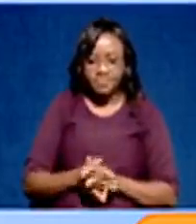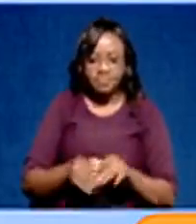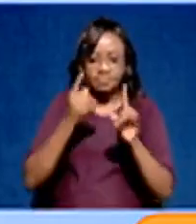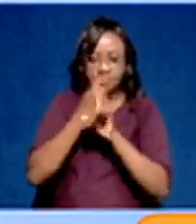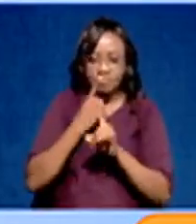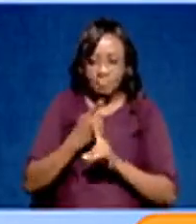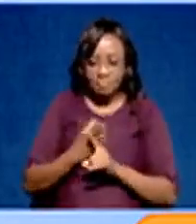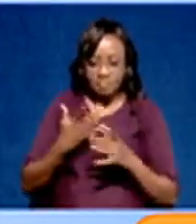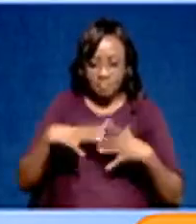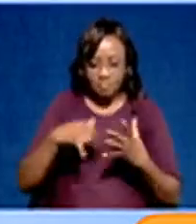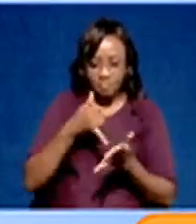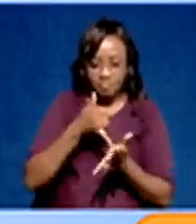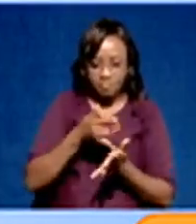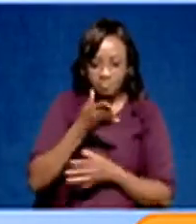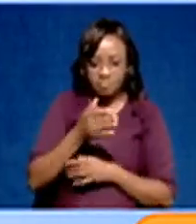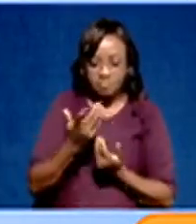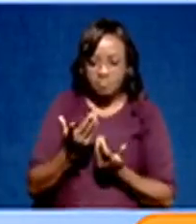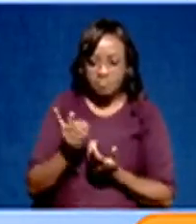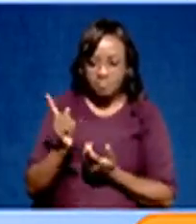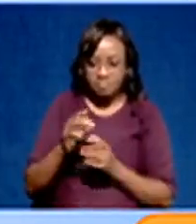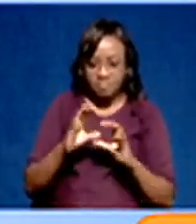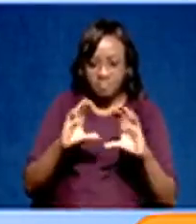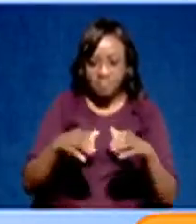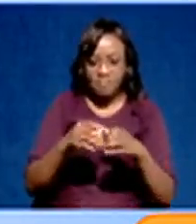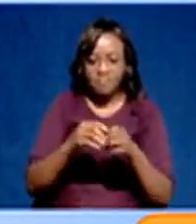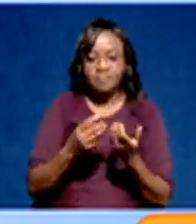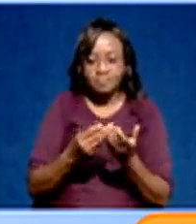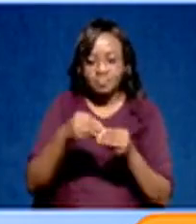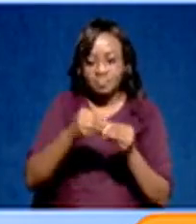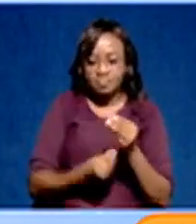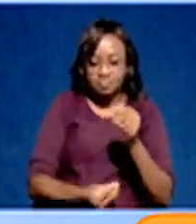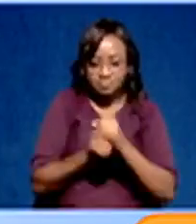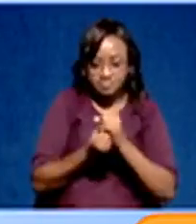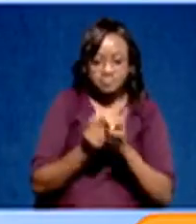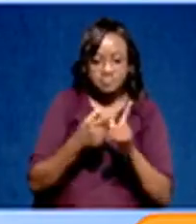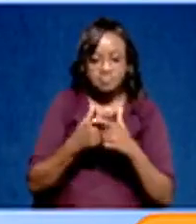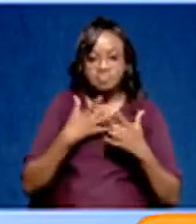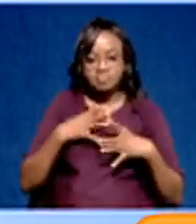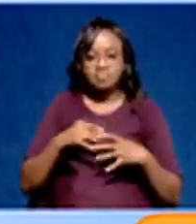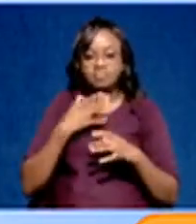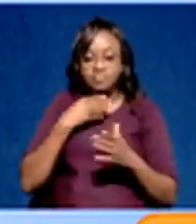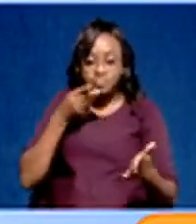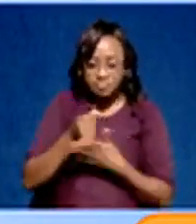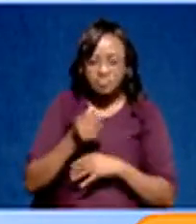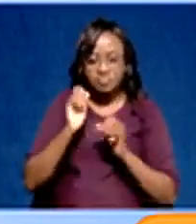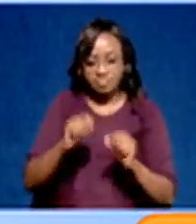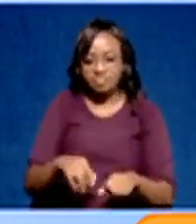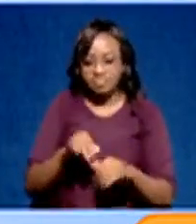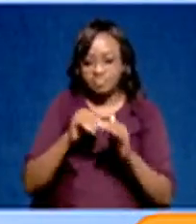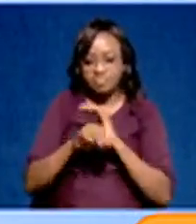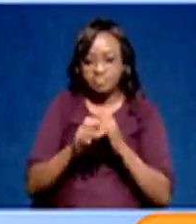been onboarded on Rava Mercantile upload the receipts, and potential buyers are able to find them. So when you go with that receipt